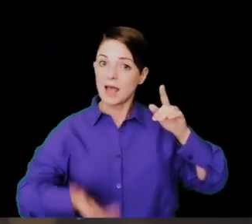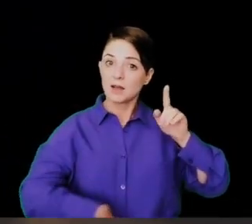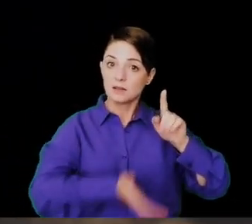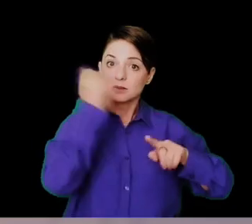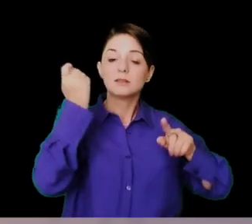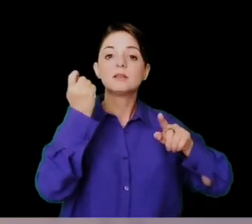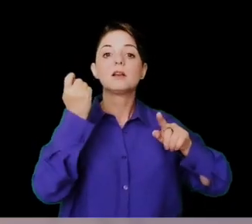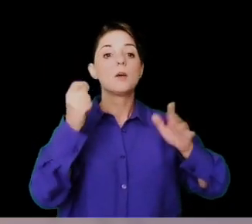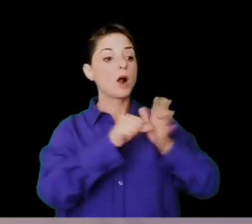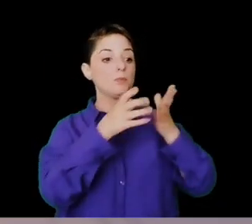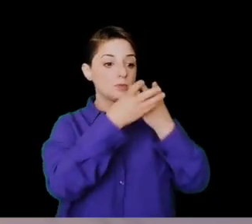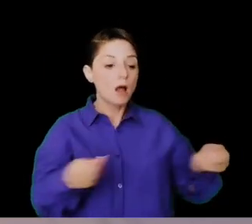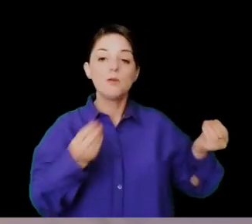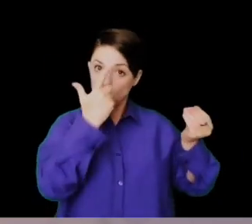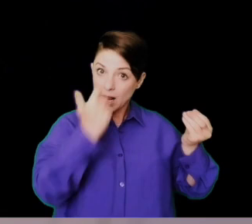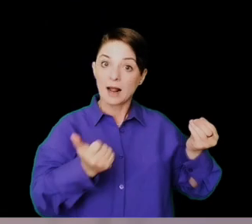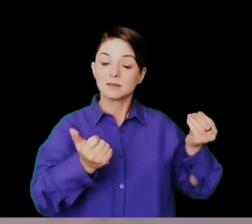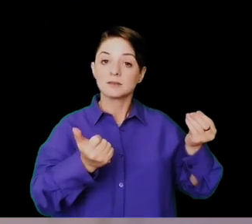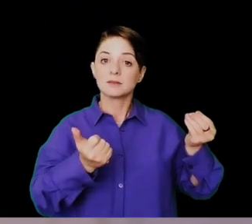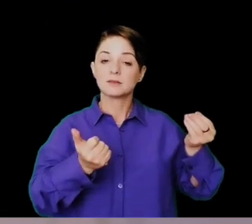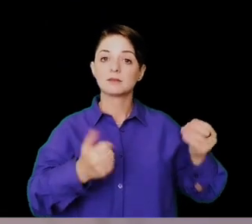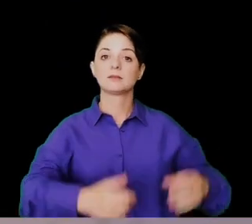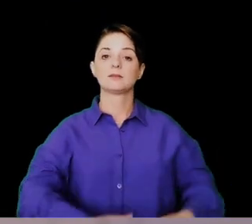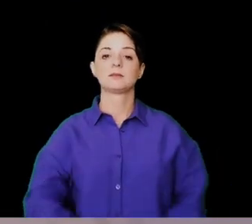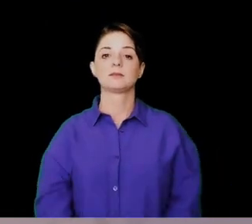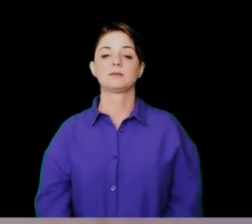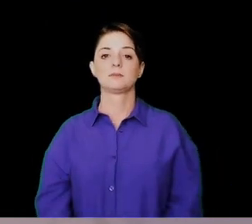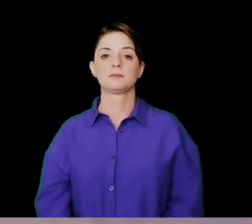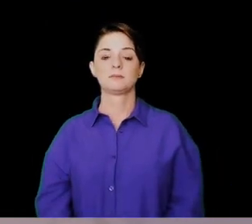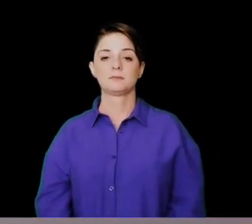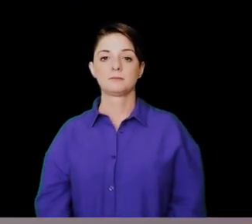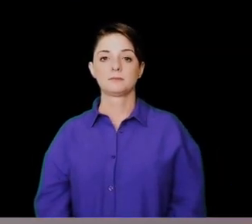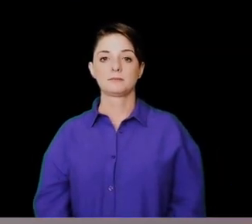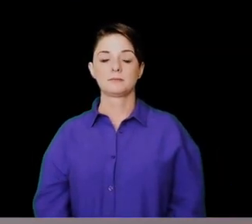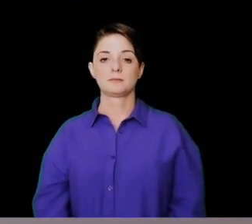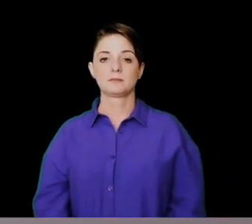And you can do this. It's a solvable problem in many cases.